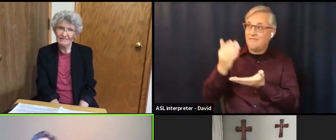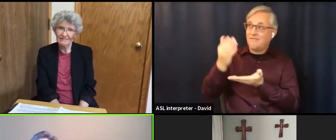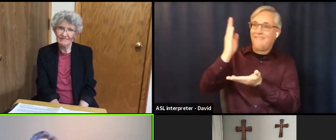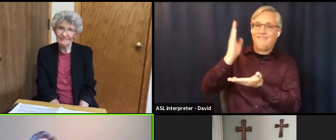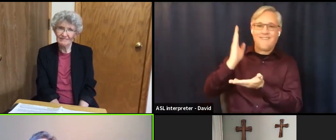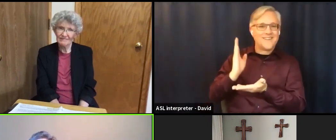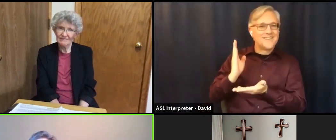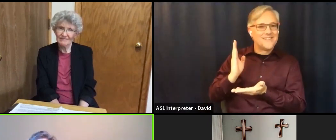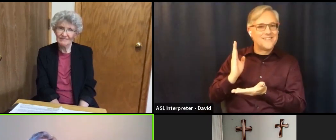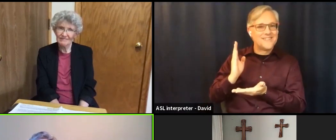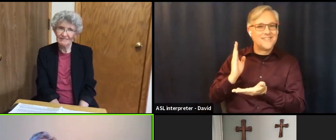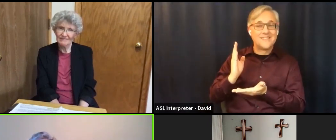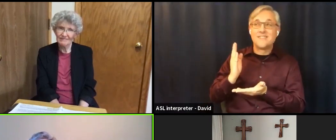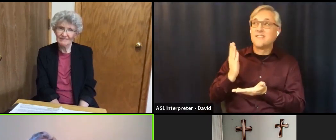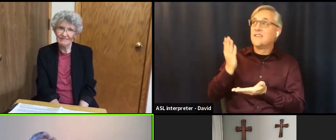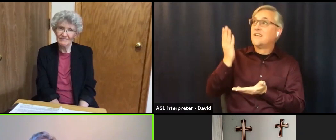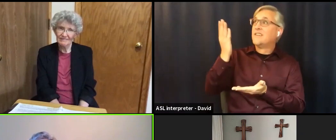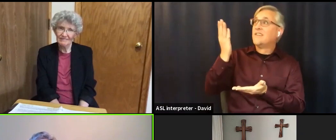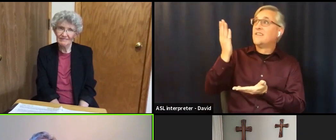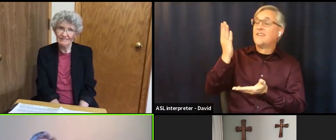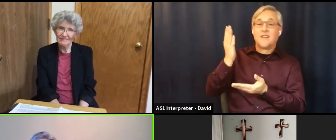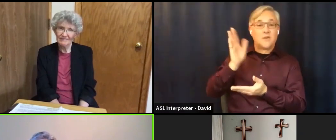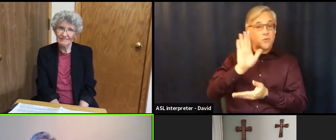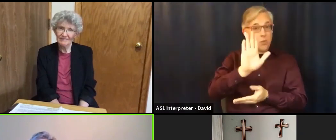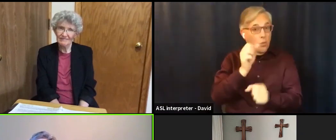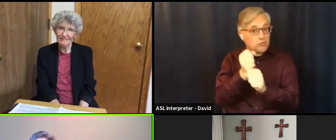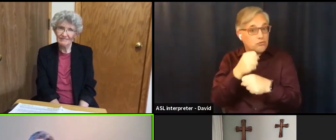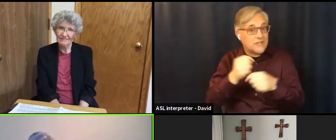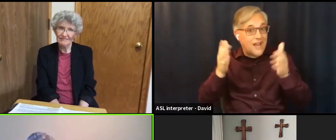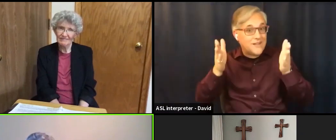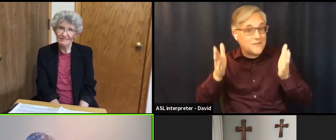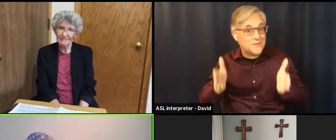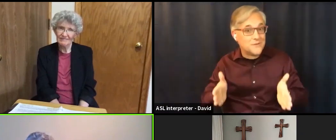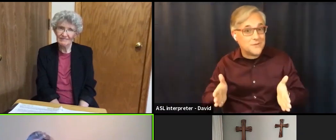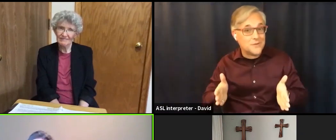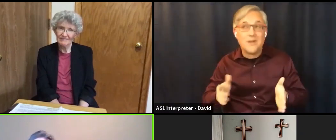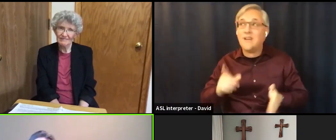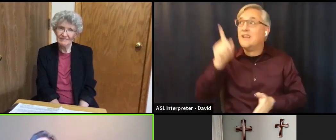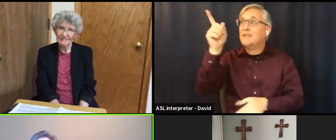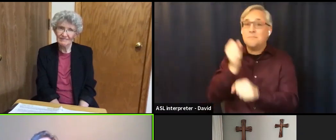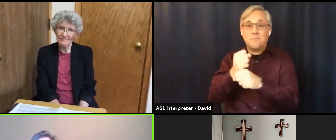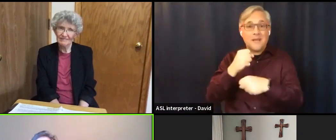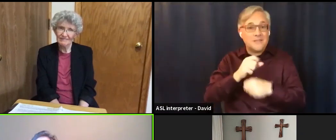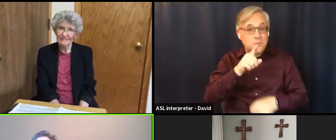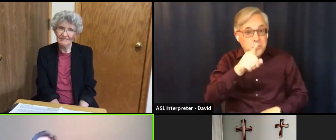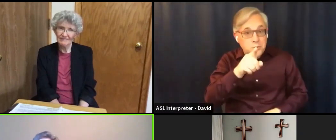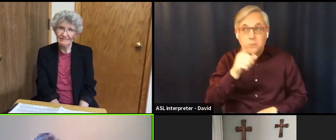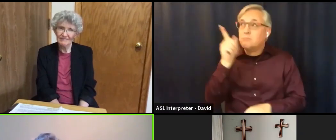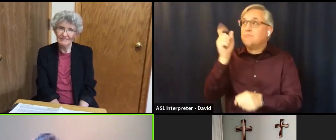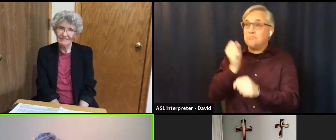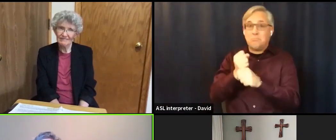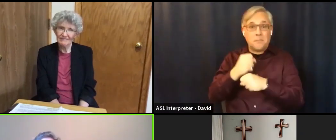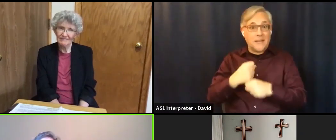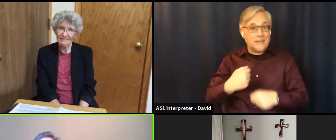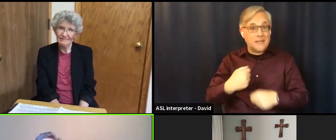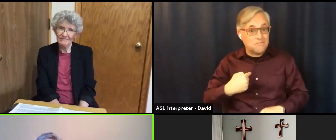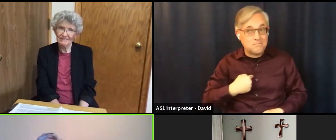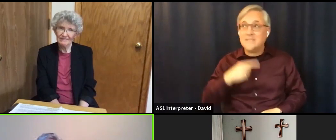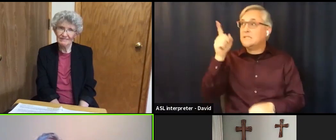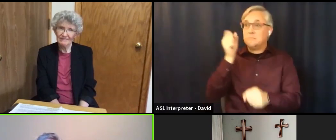the creator of you, creator of me, the creator of